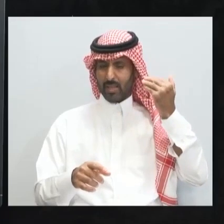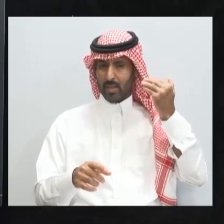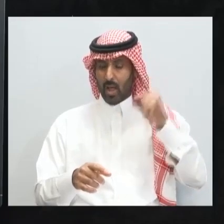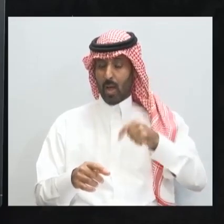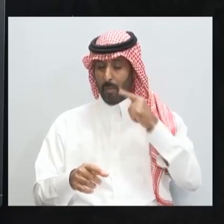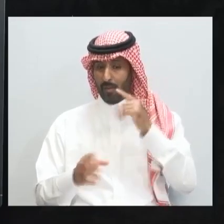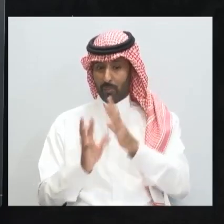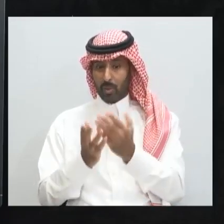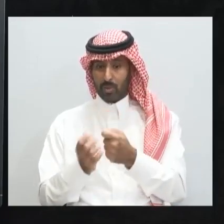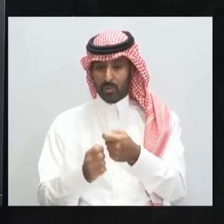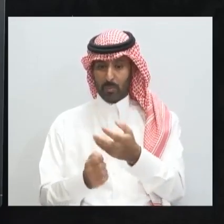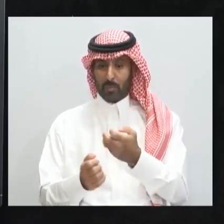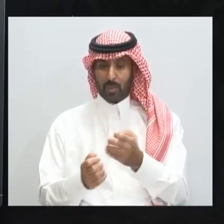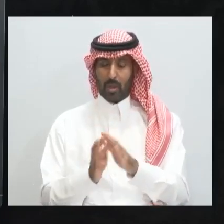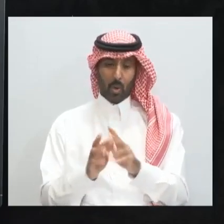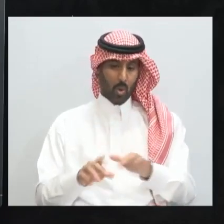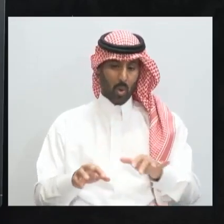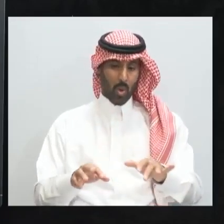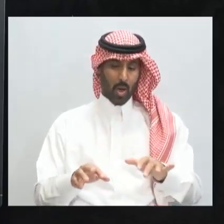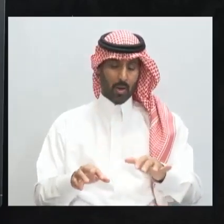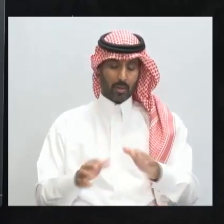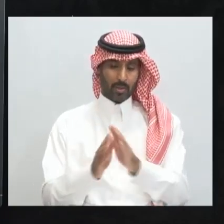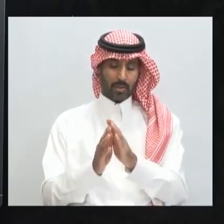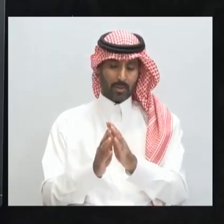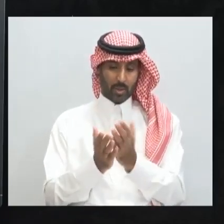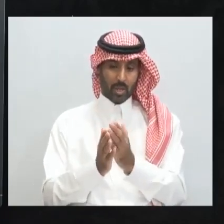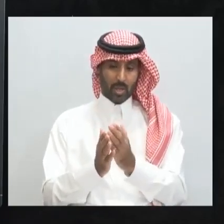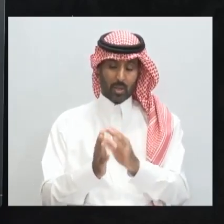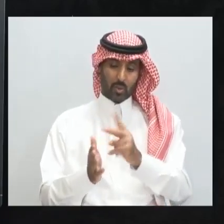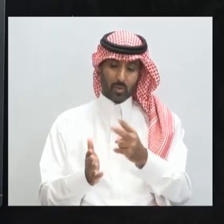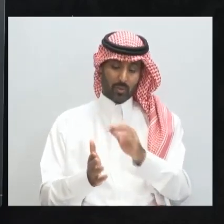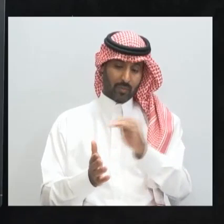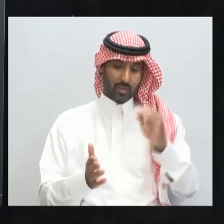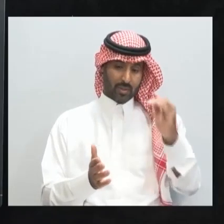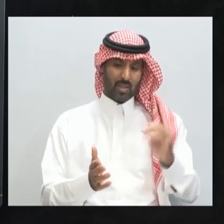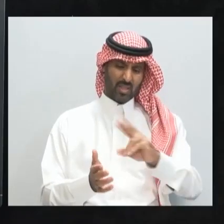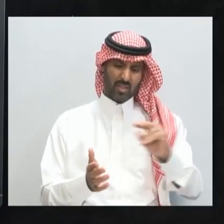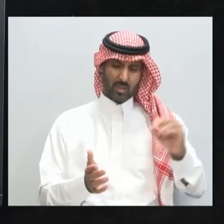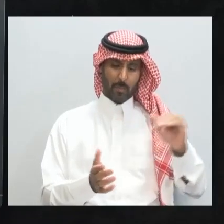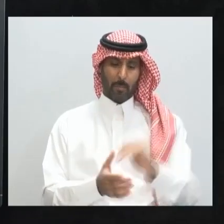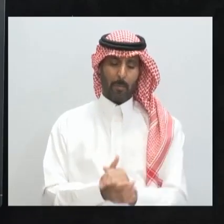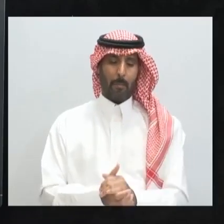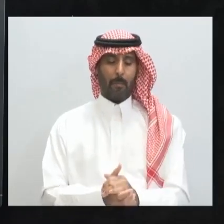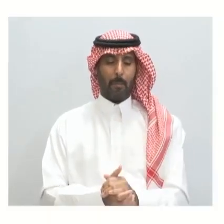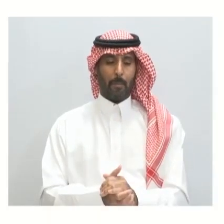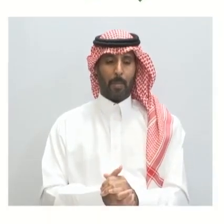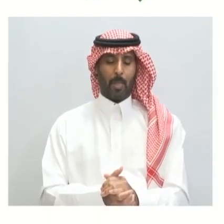have bought many books online. So I used 2 structures, 2 different structures in the same example.